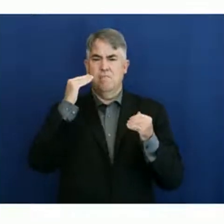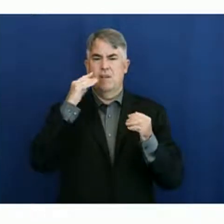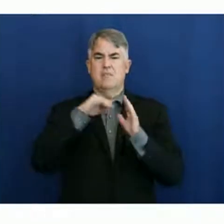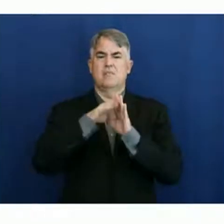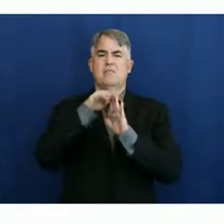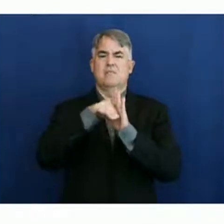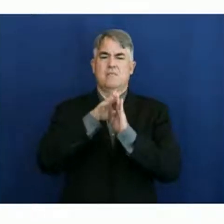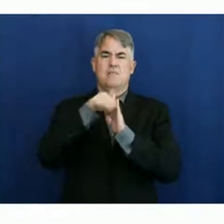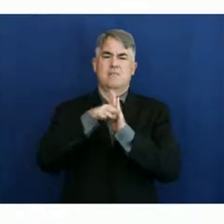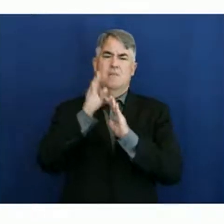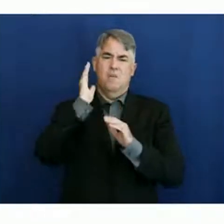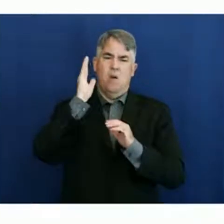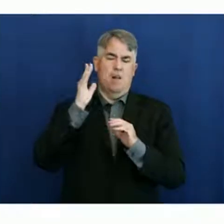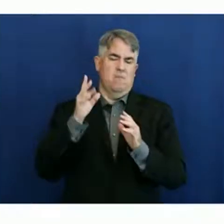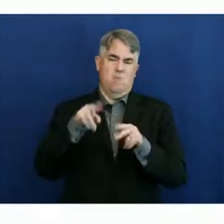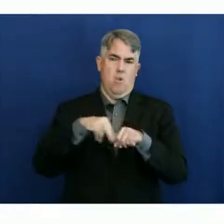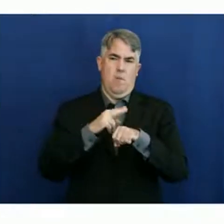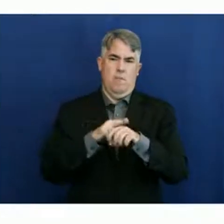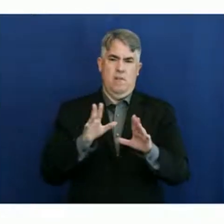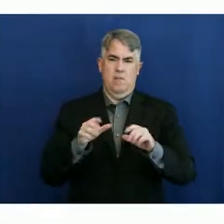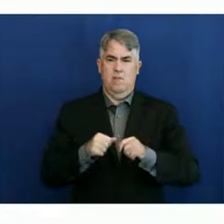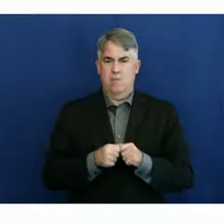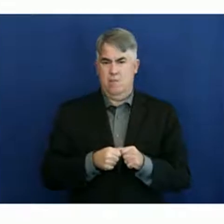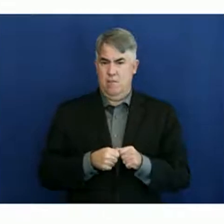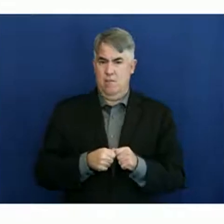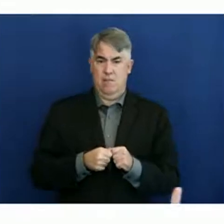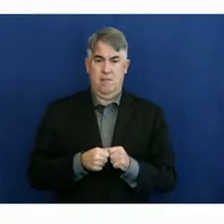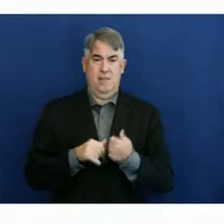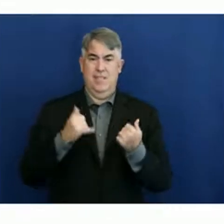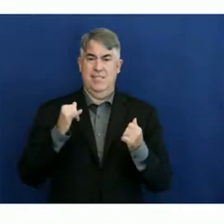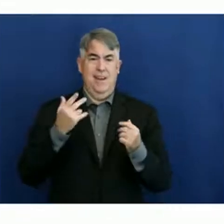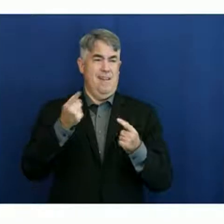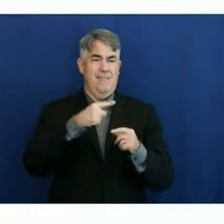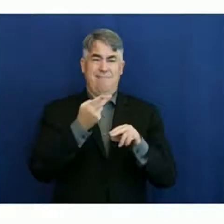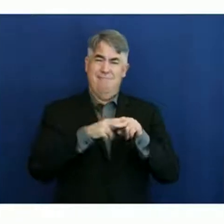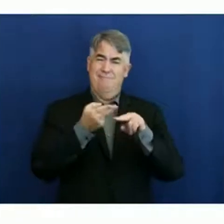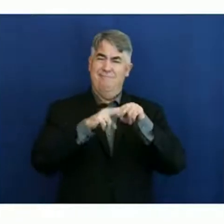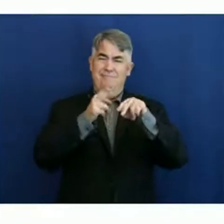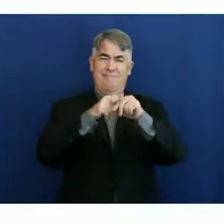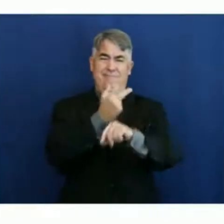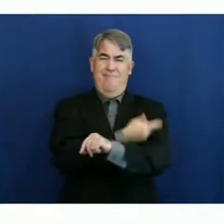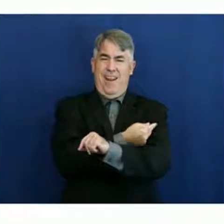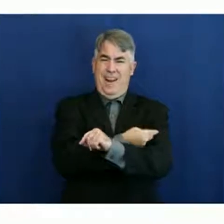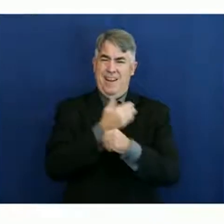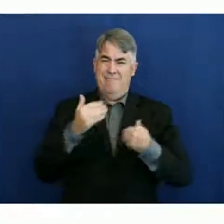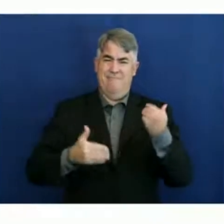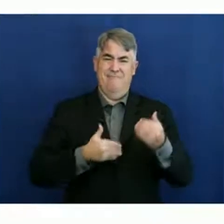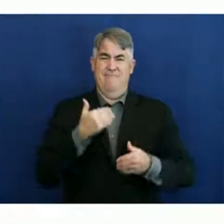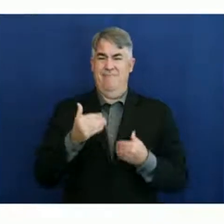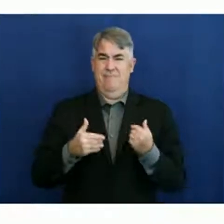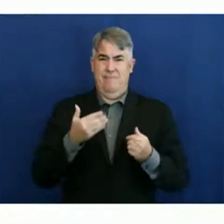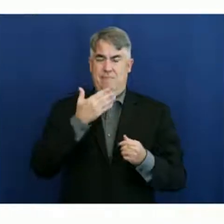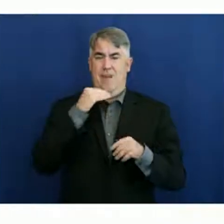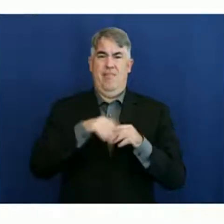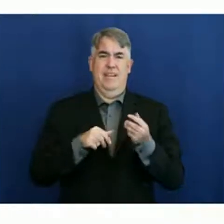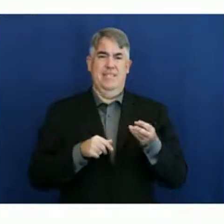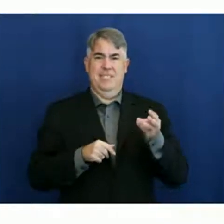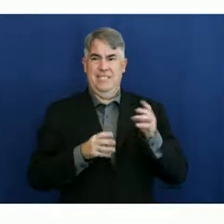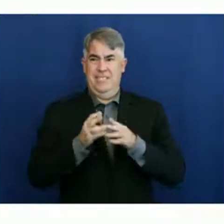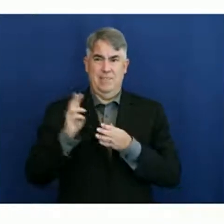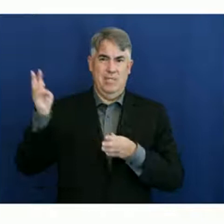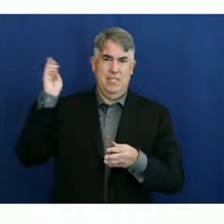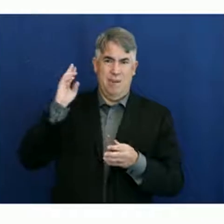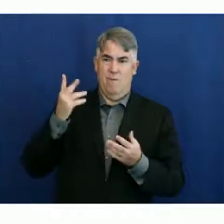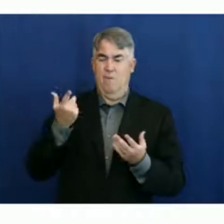we are still considerably higher than where we were, you know, 6 weeks ago, 8 weeks ago, and again, we're having plenty